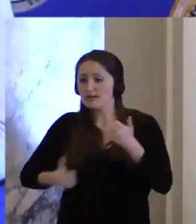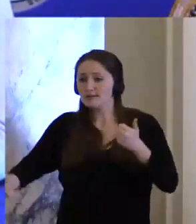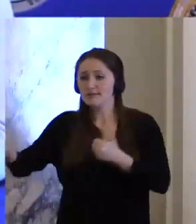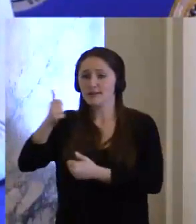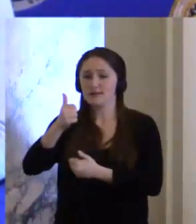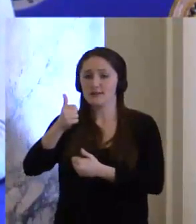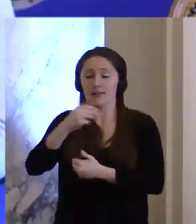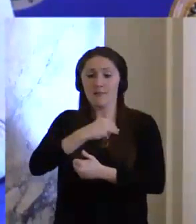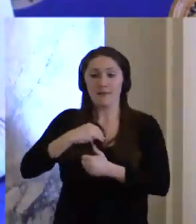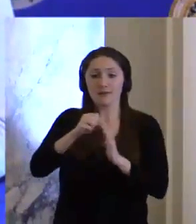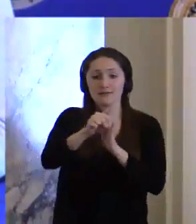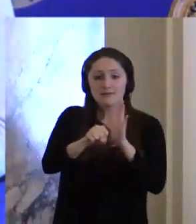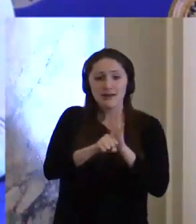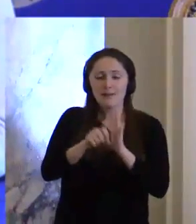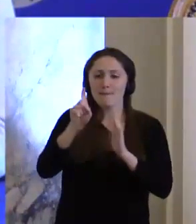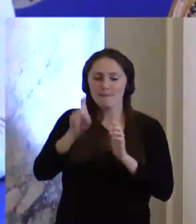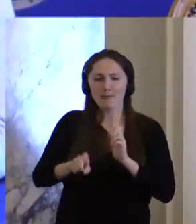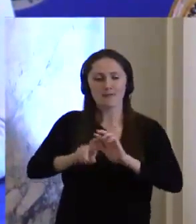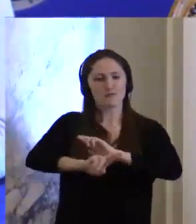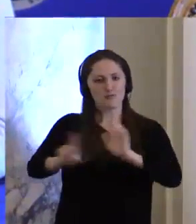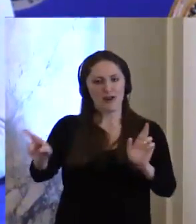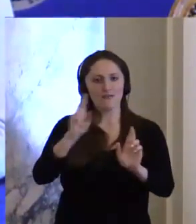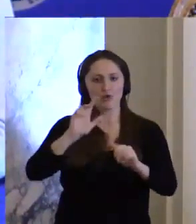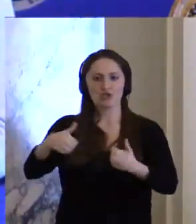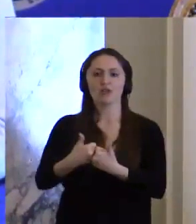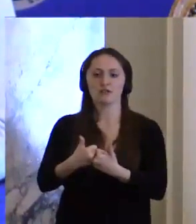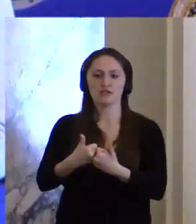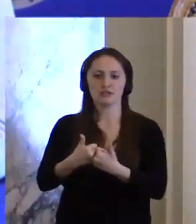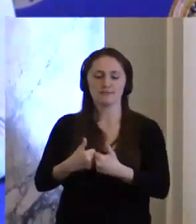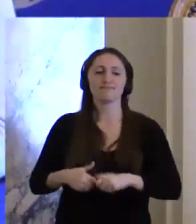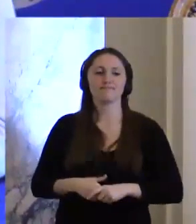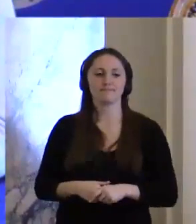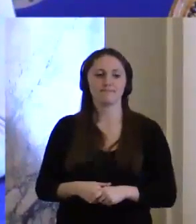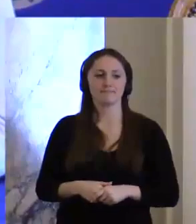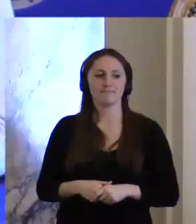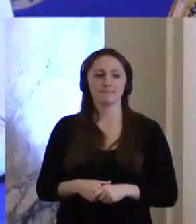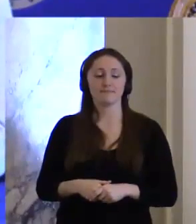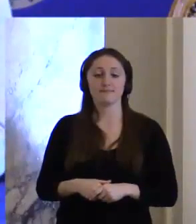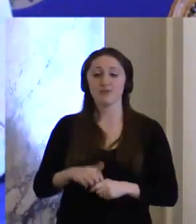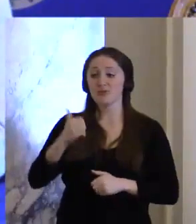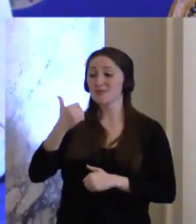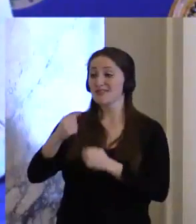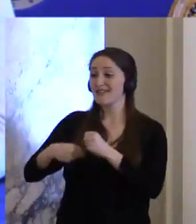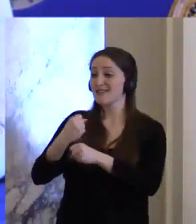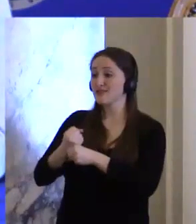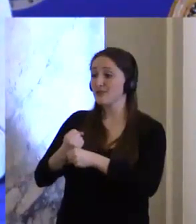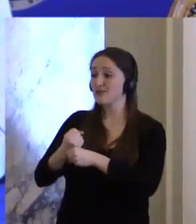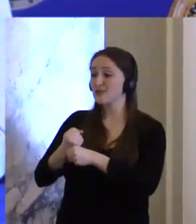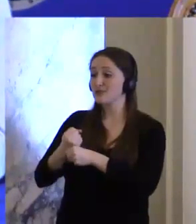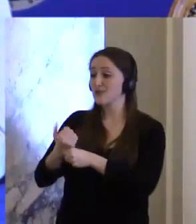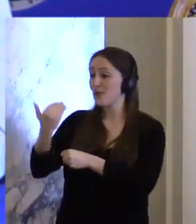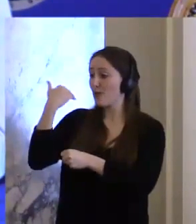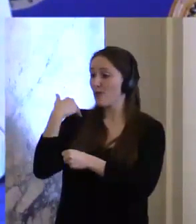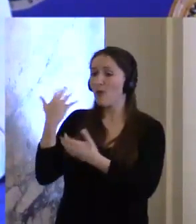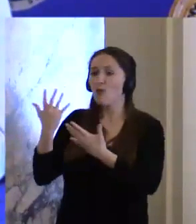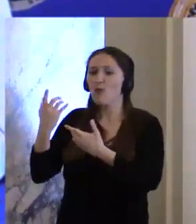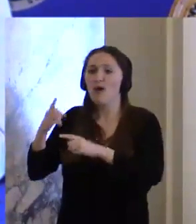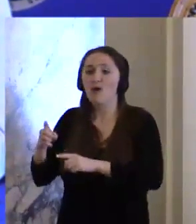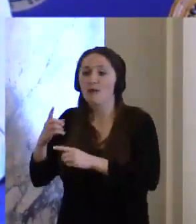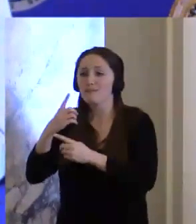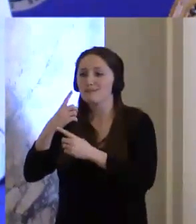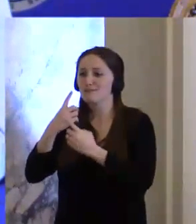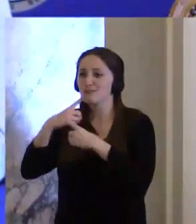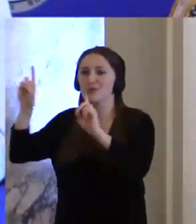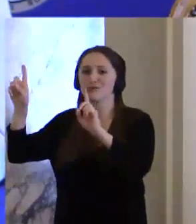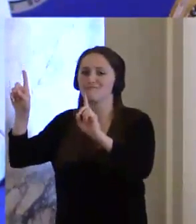to come up to the challenges. We have what worked 10 years ago perhaps no longer works right now in terms of the